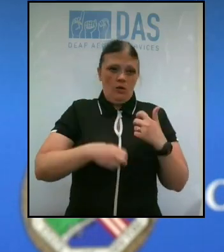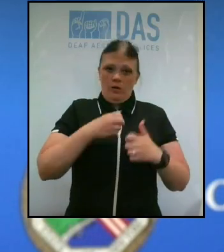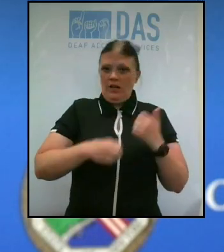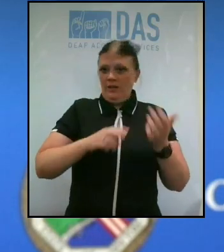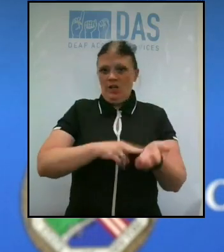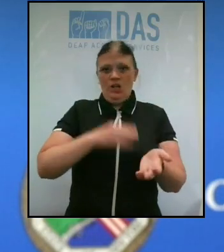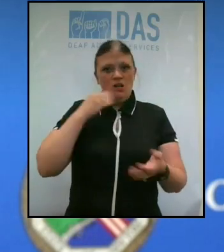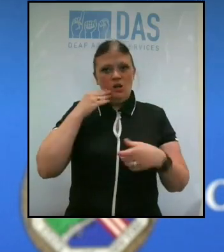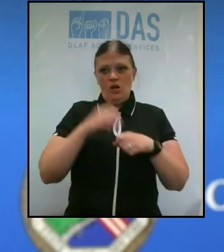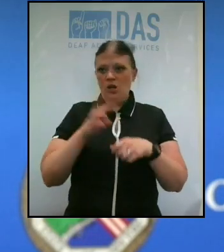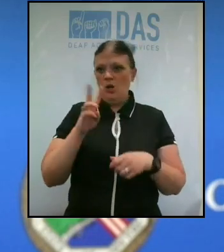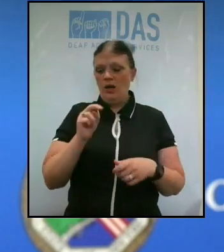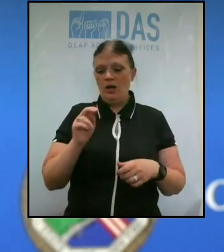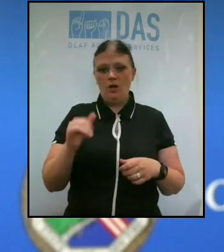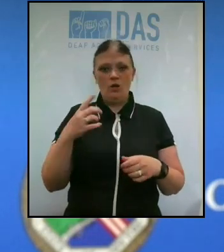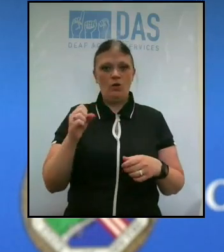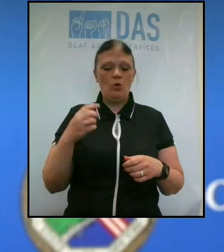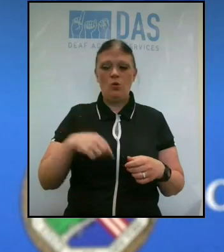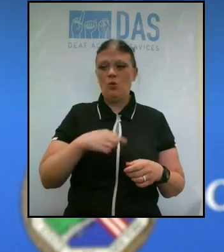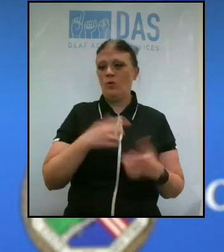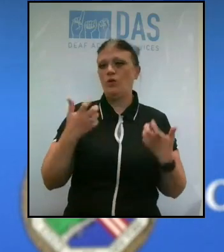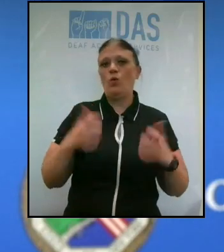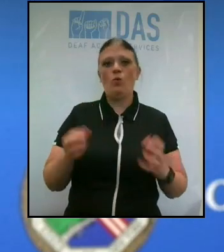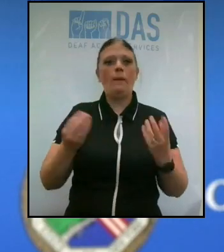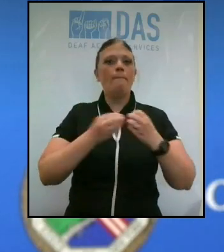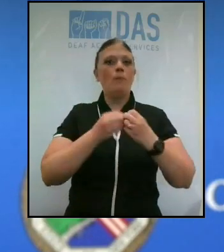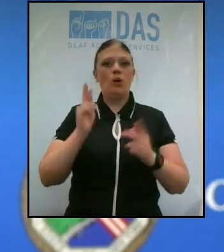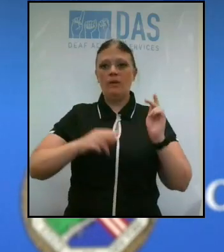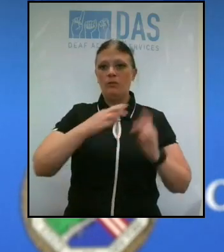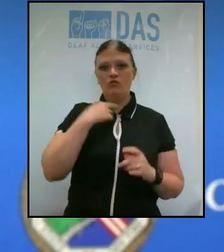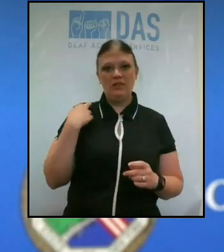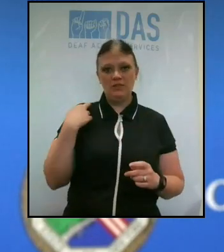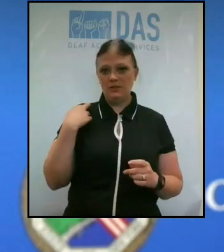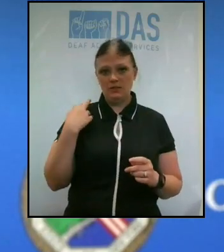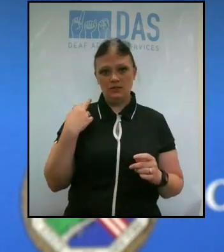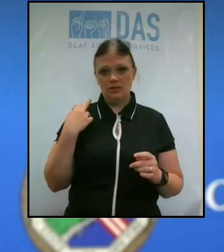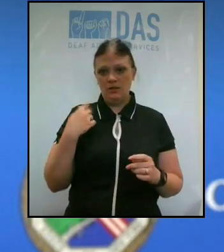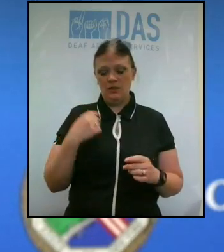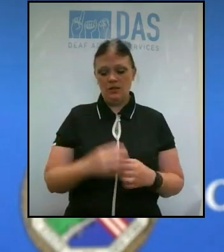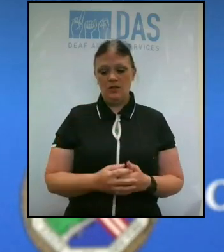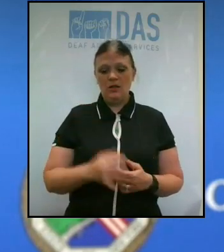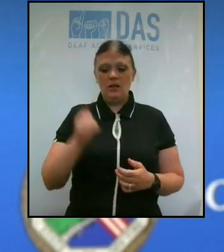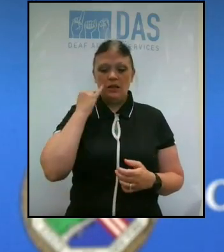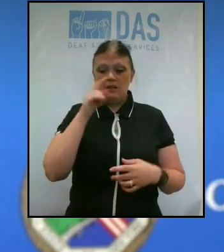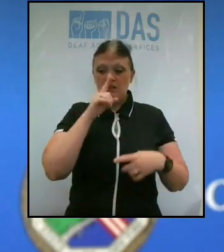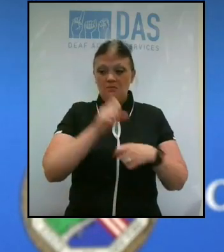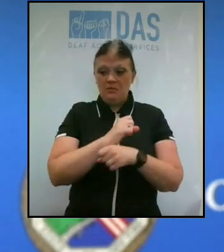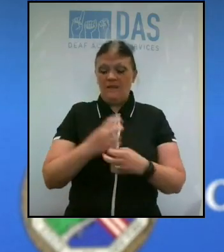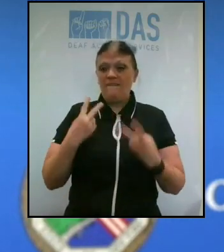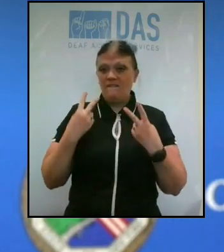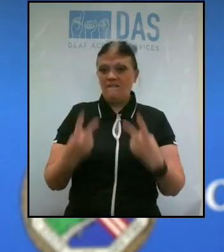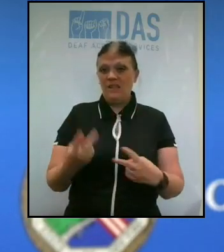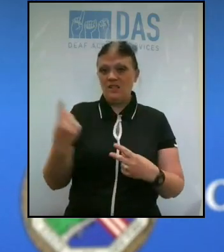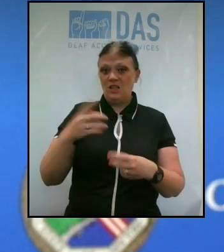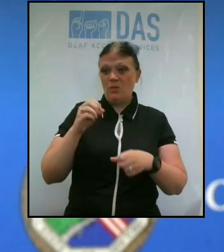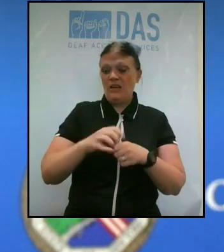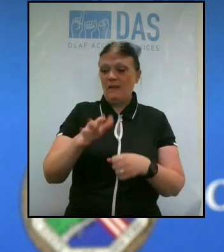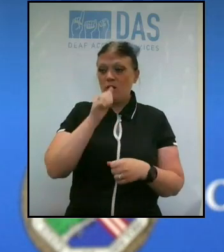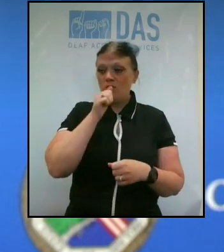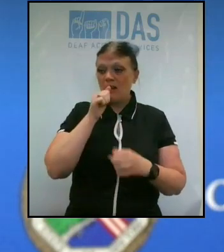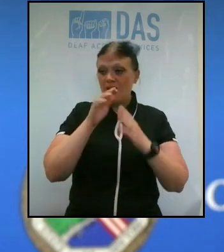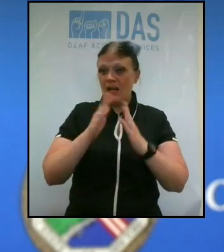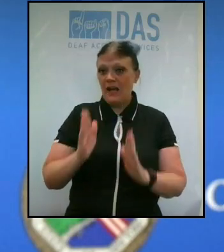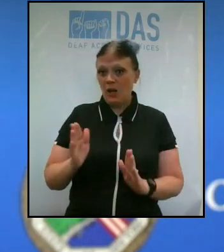New York, so we certainly don't want to put more people at risk. And if you are going to go visit a loved one in their own private